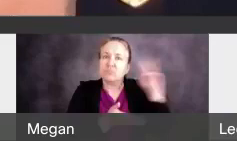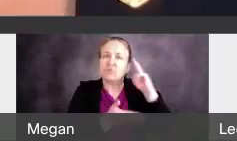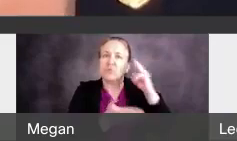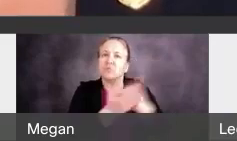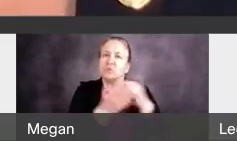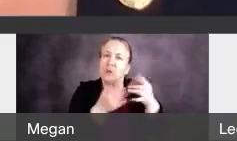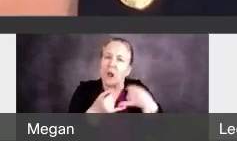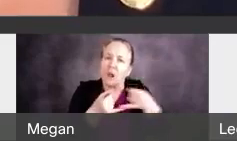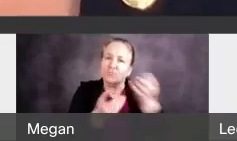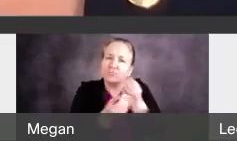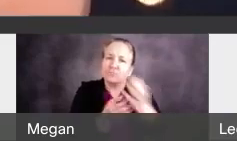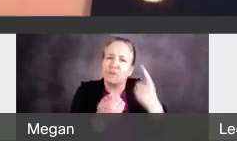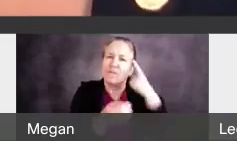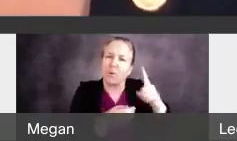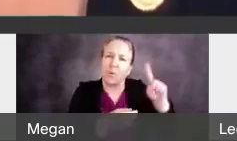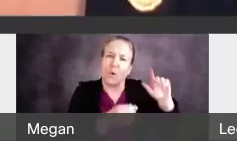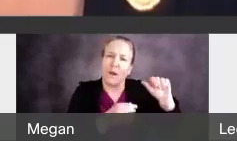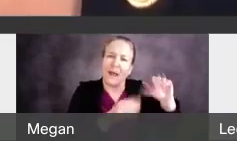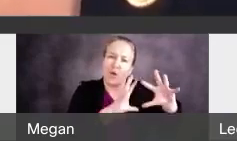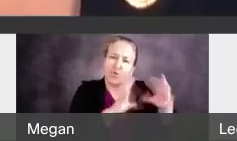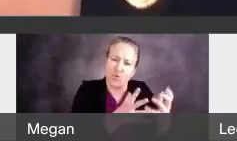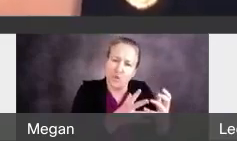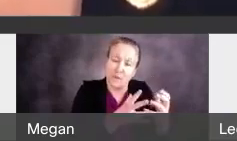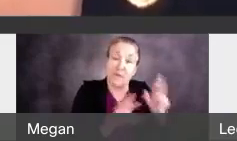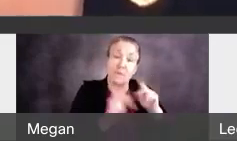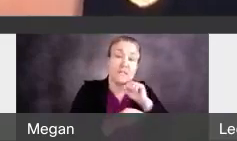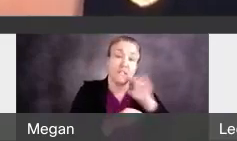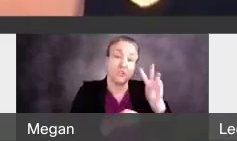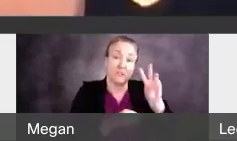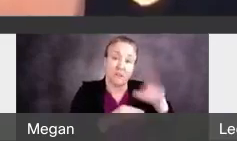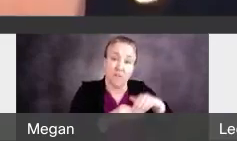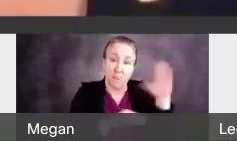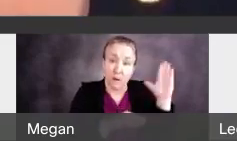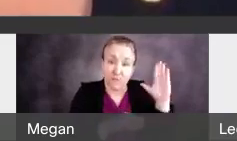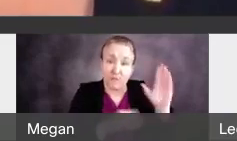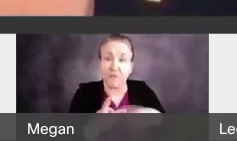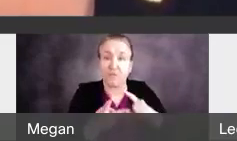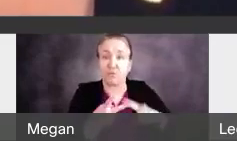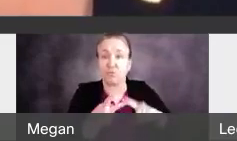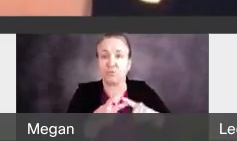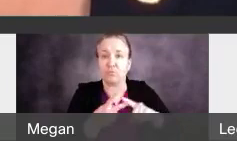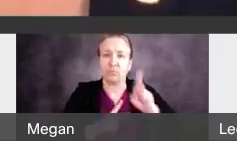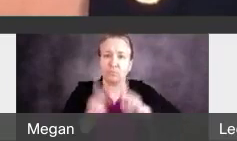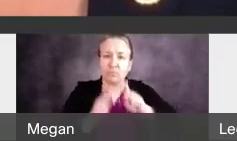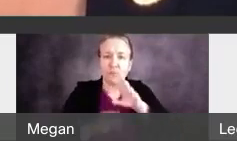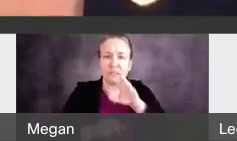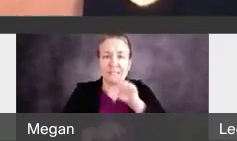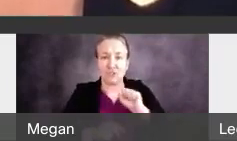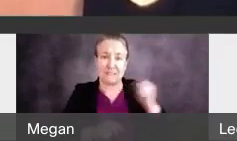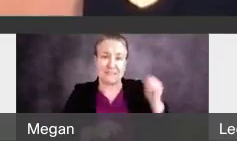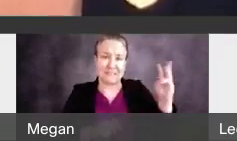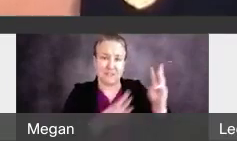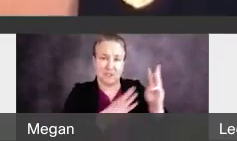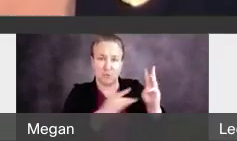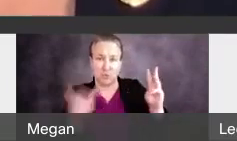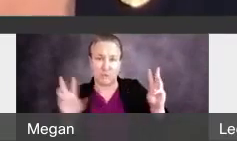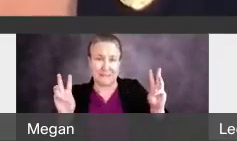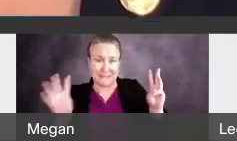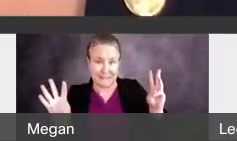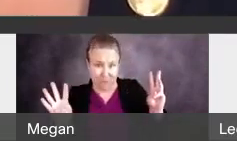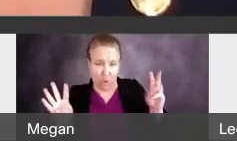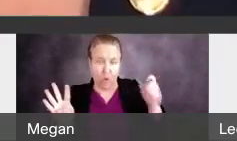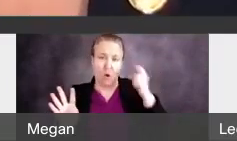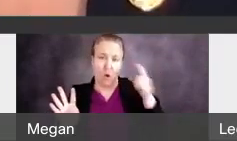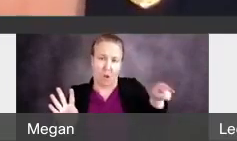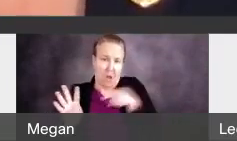for the Phase 1A group, people ages 65 and older, and people ages 16 to 64 with